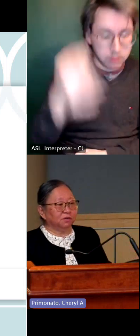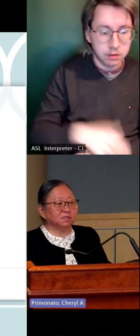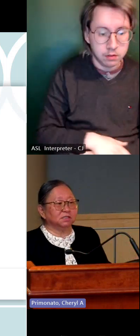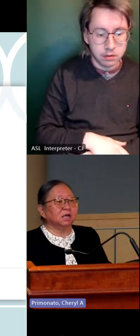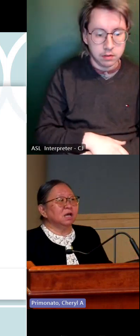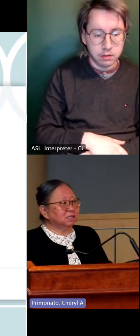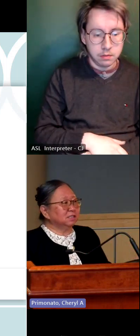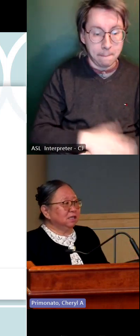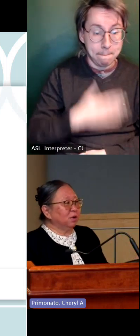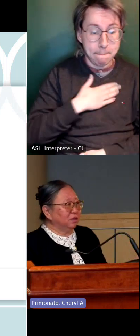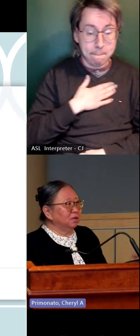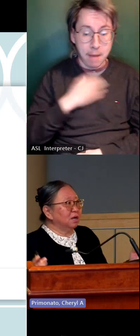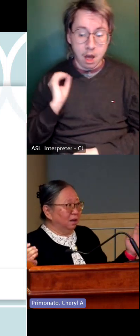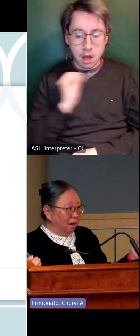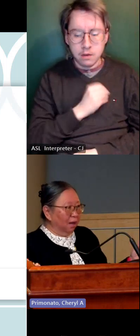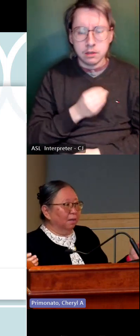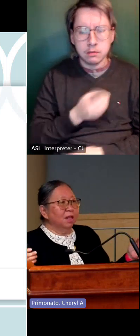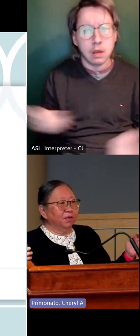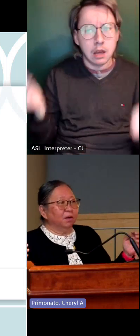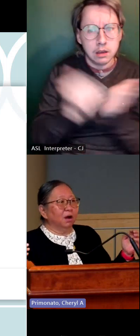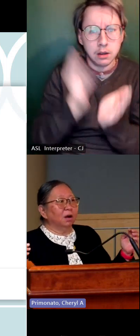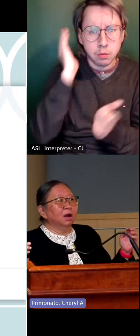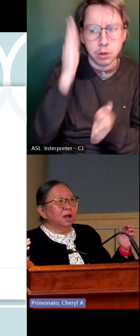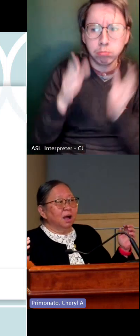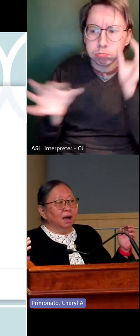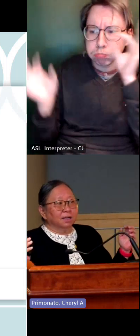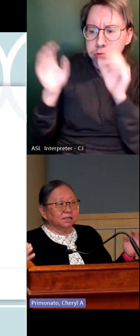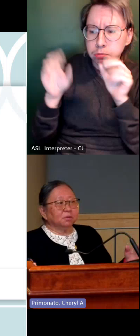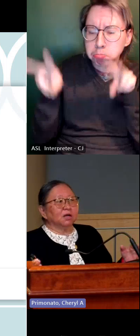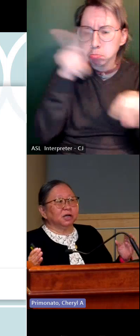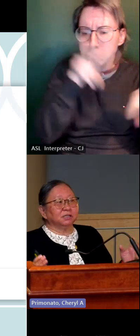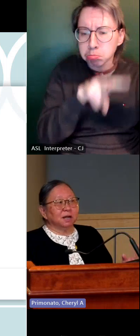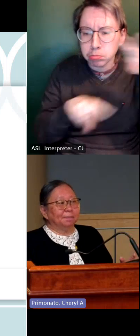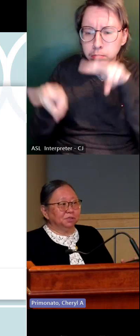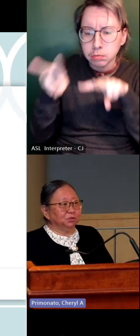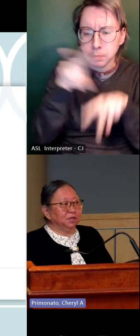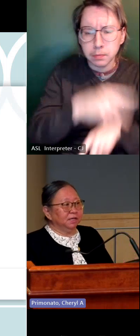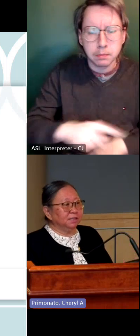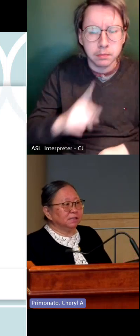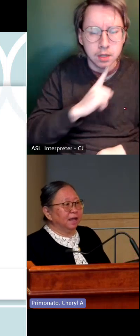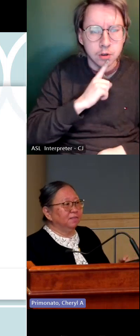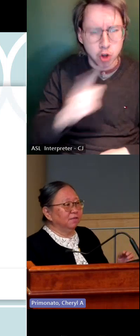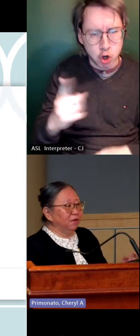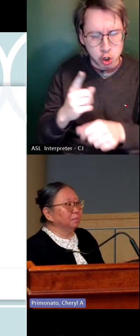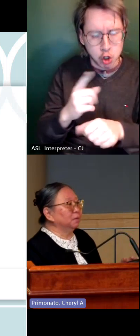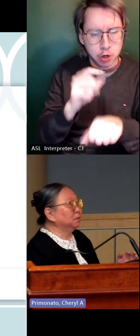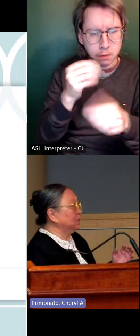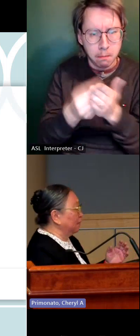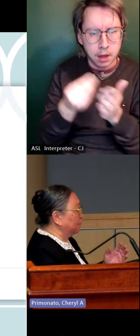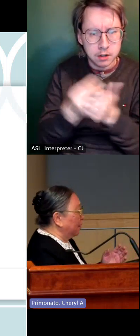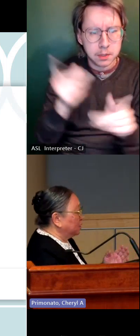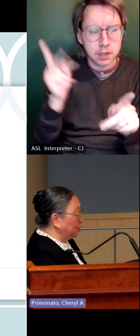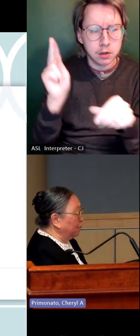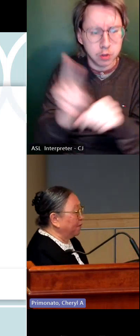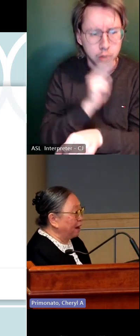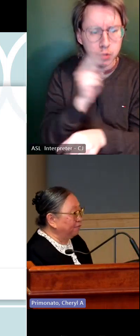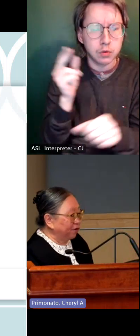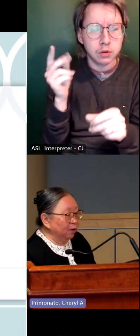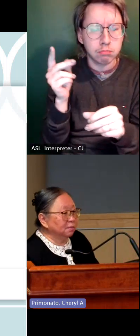scope of services to see whether or not there are subcontracting opportunities and the availability